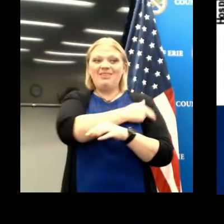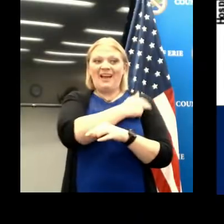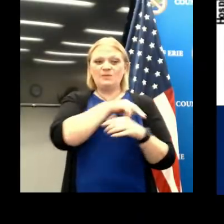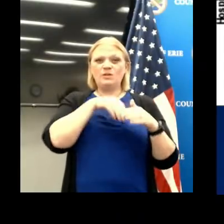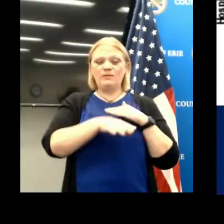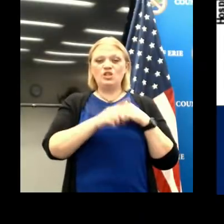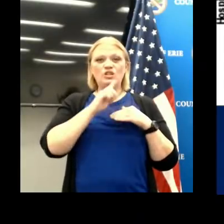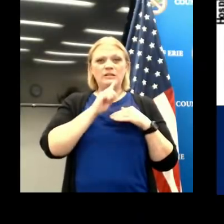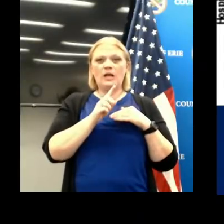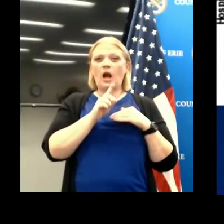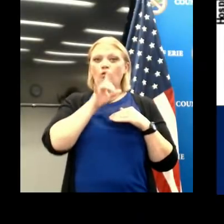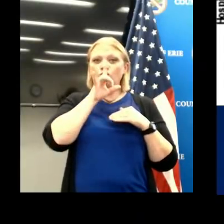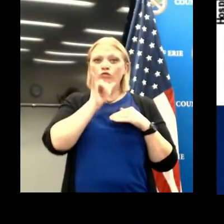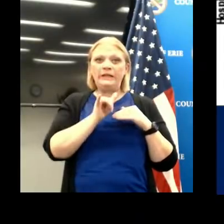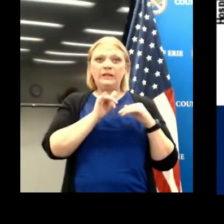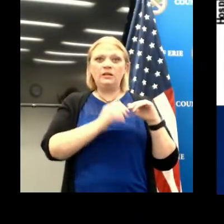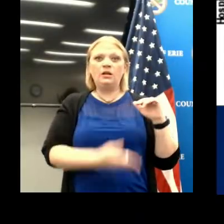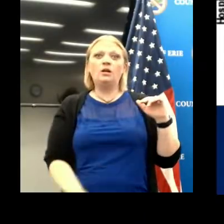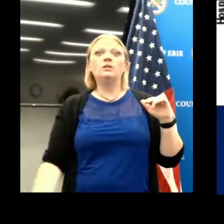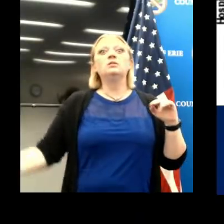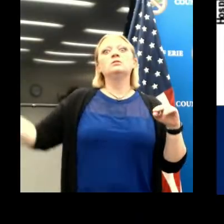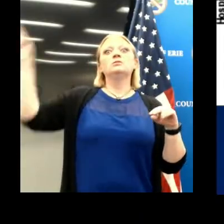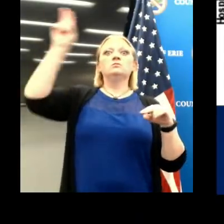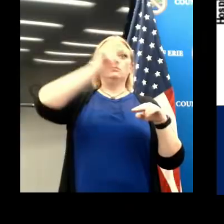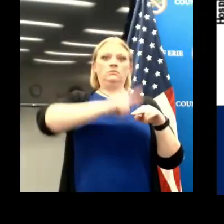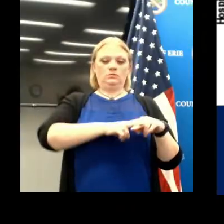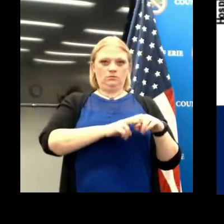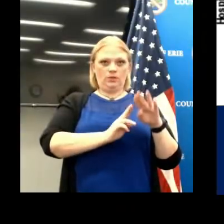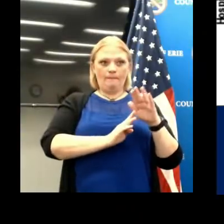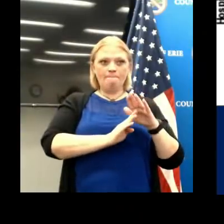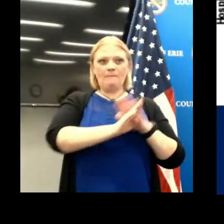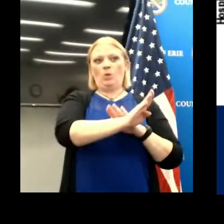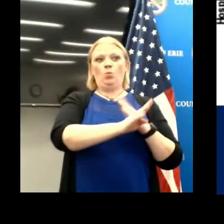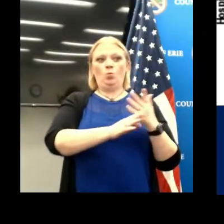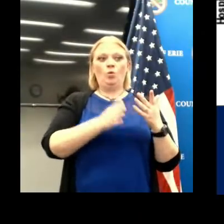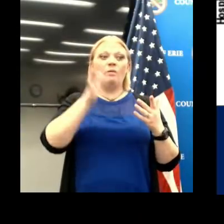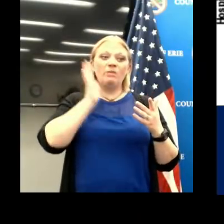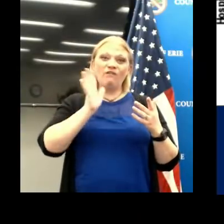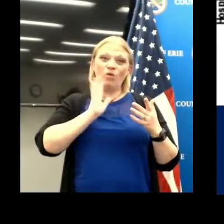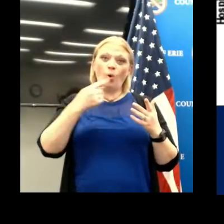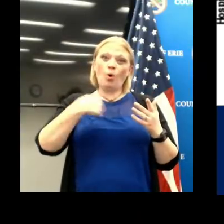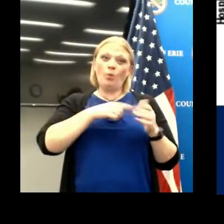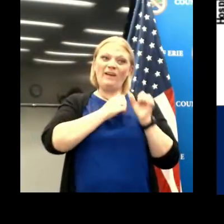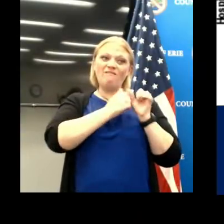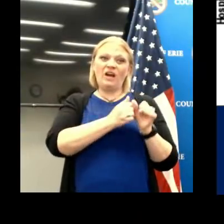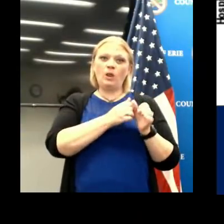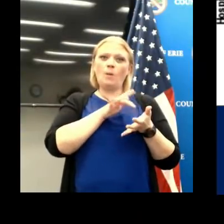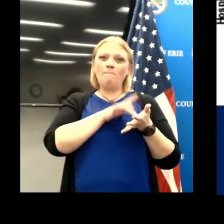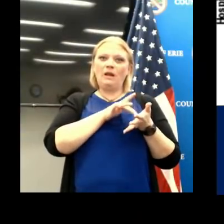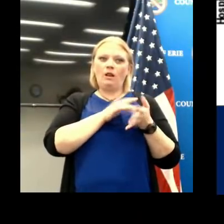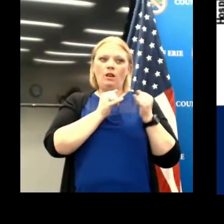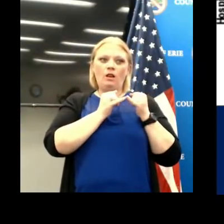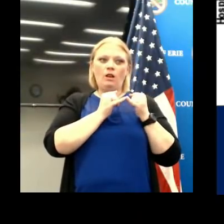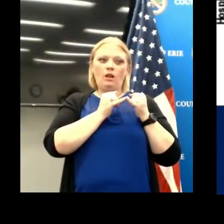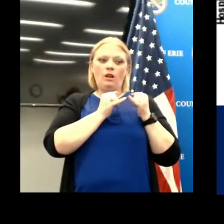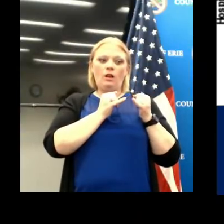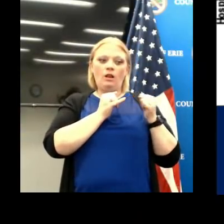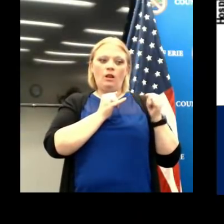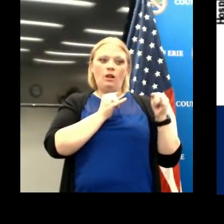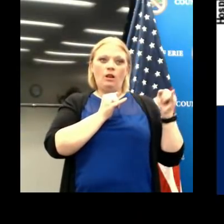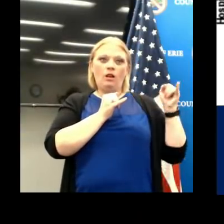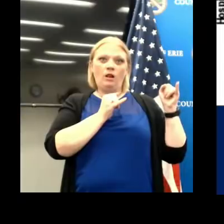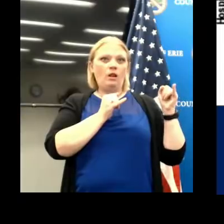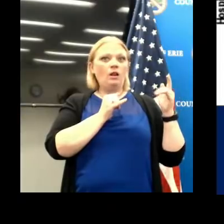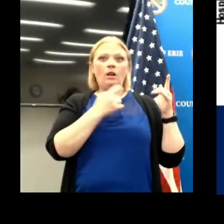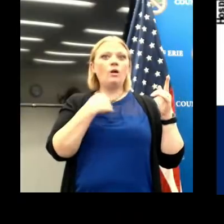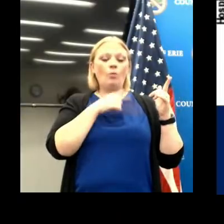And instead of the line that we had been following, which is in the middle road, the middle line, we are quickly inching our